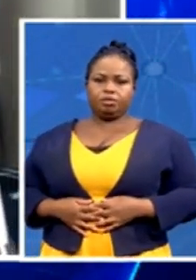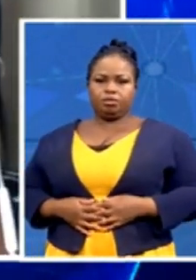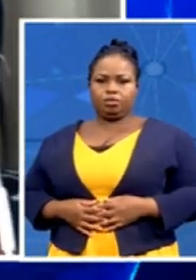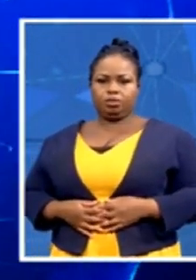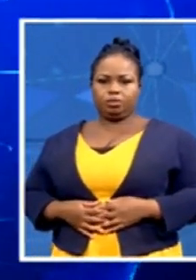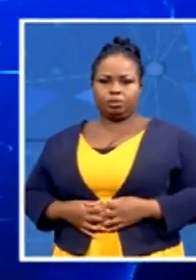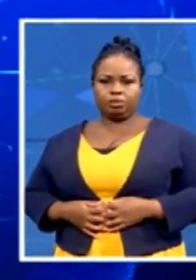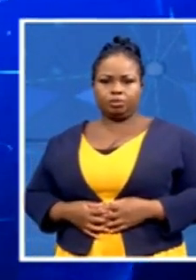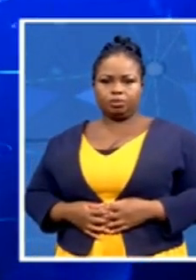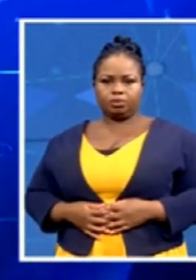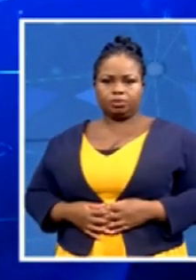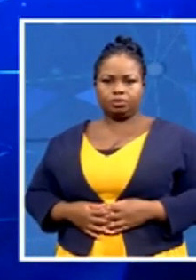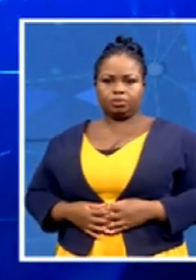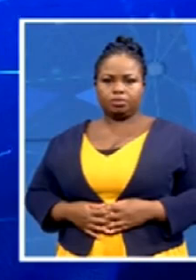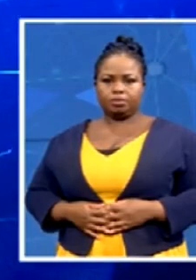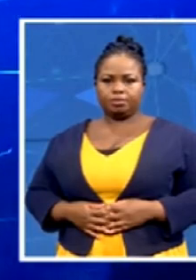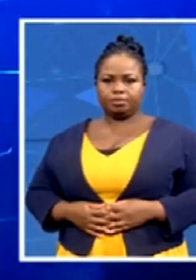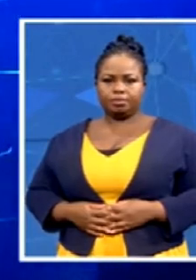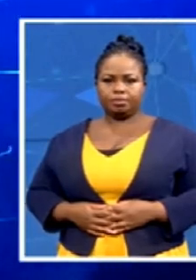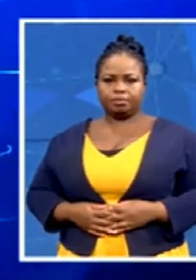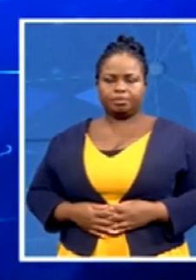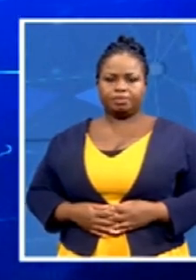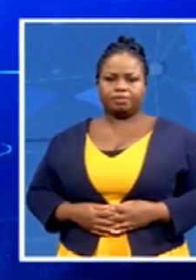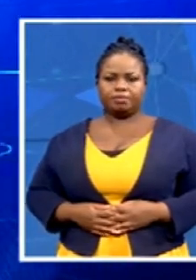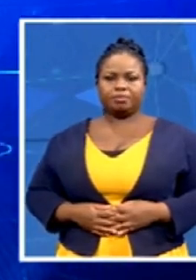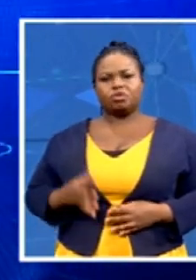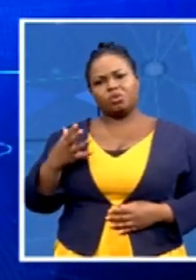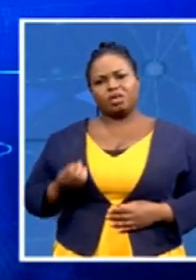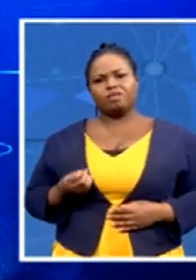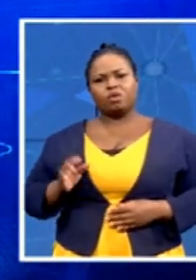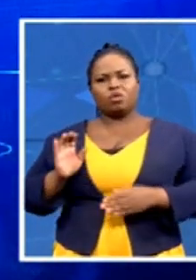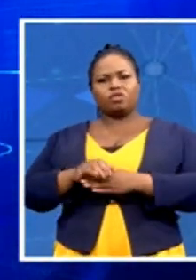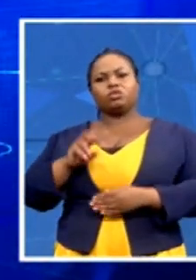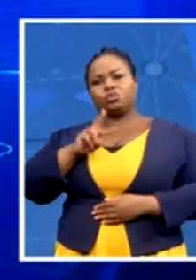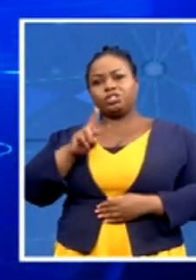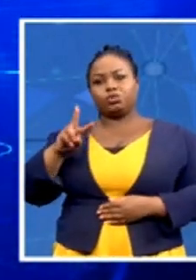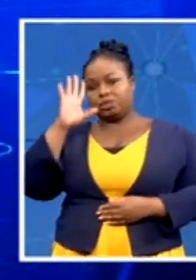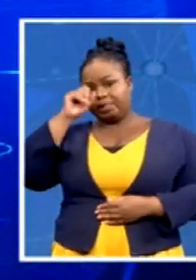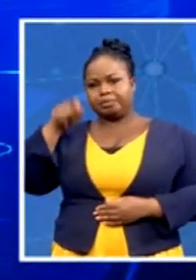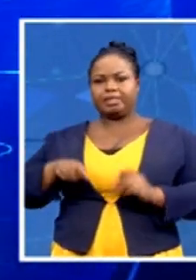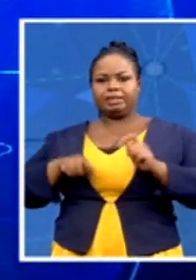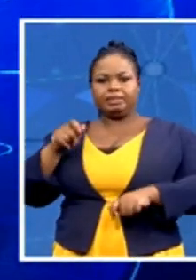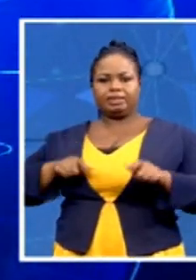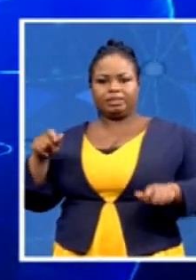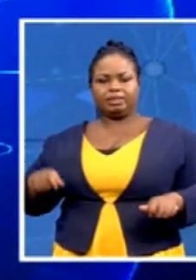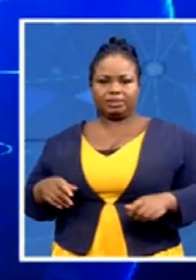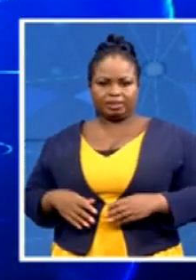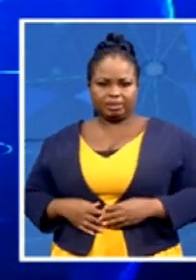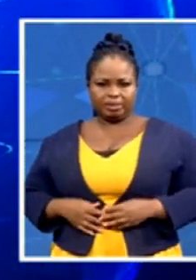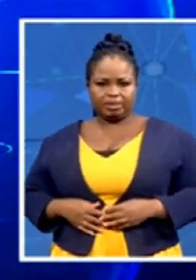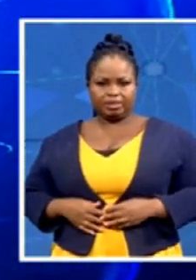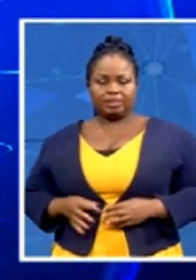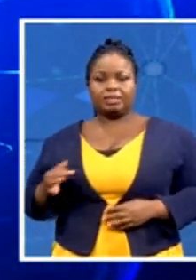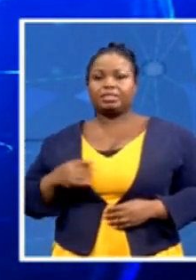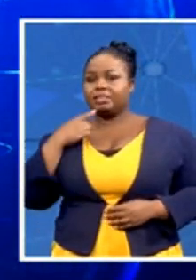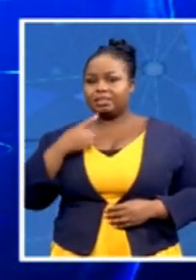Listen, we've got more than 22 suspects, and amongst them, it is alleged there are those which are